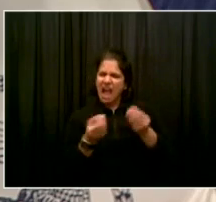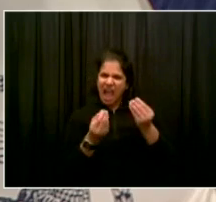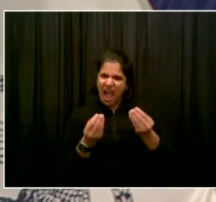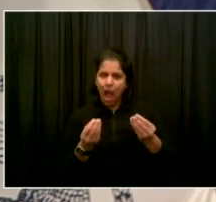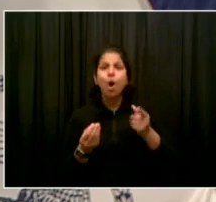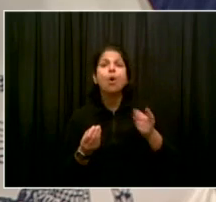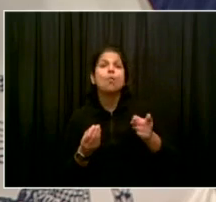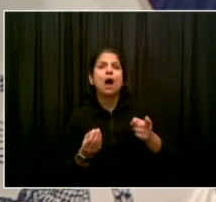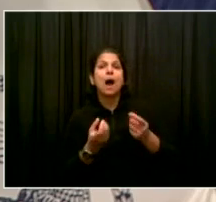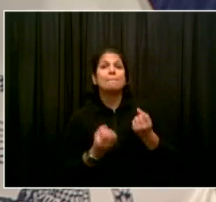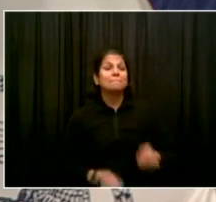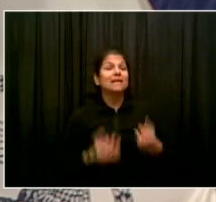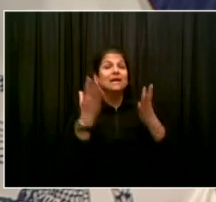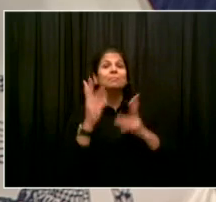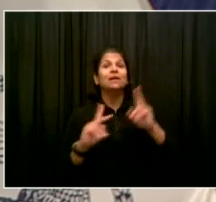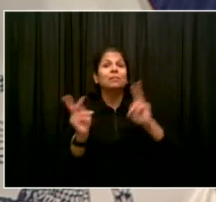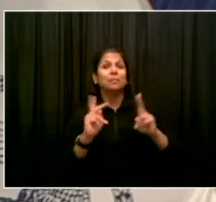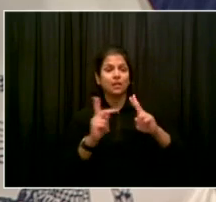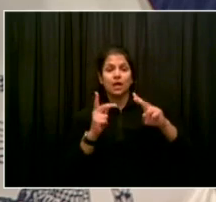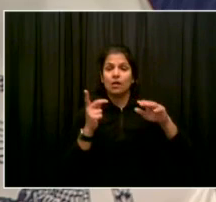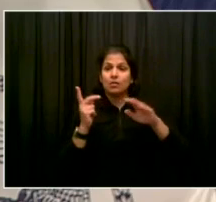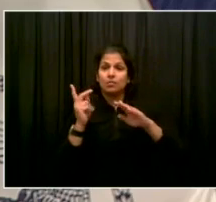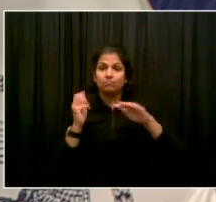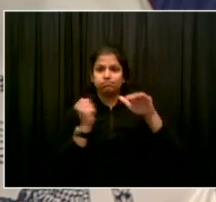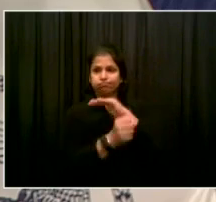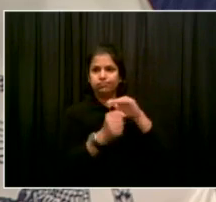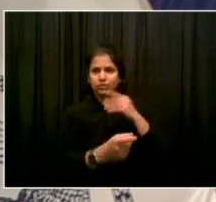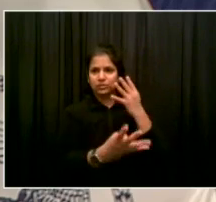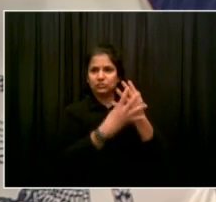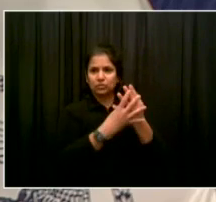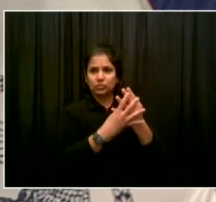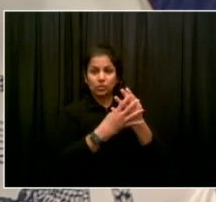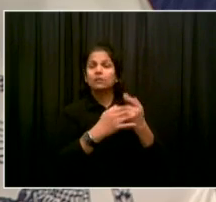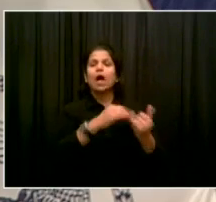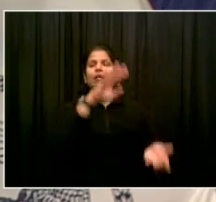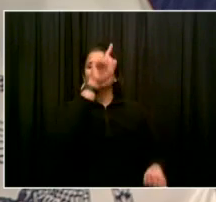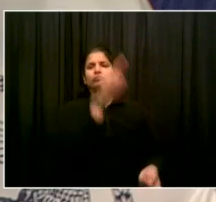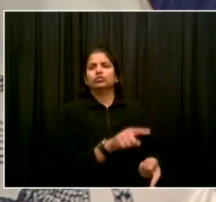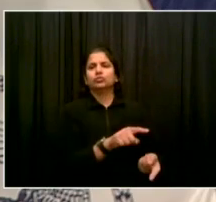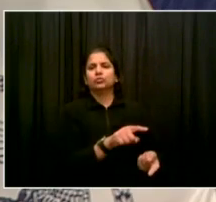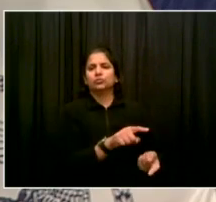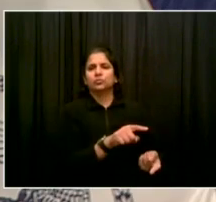few months. That's a big deal in the context of the overall population, and we're going to keep driving that down.